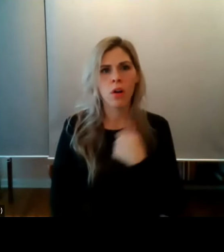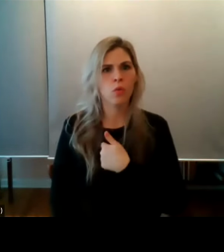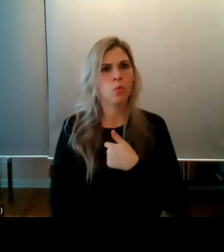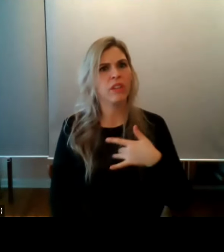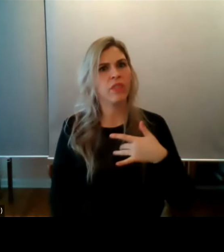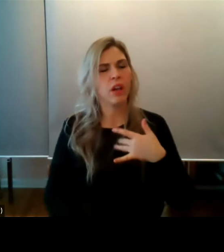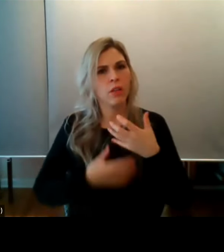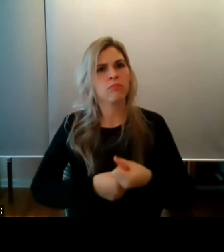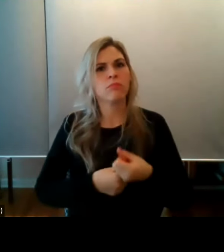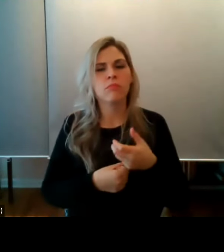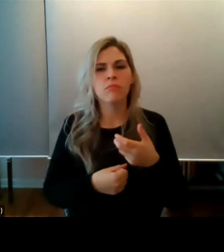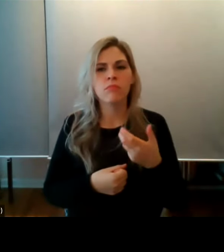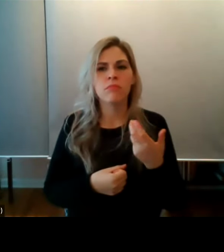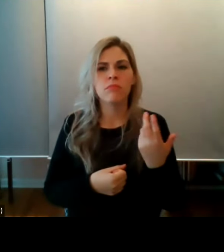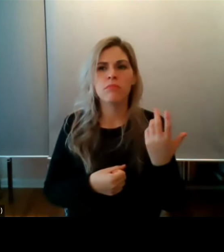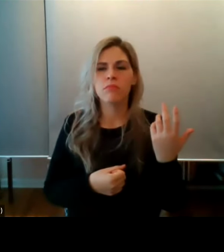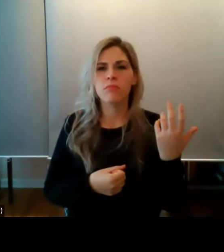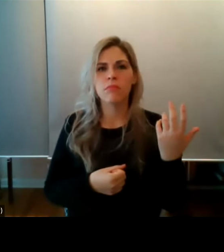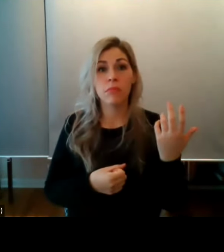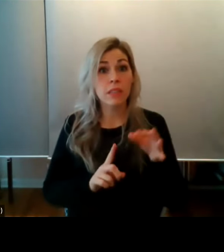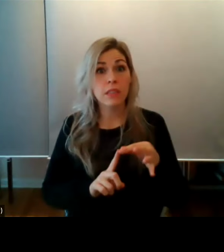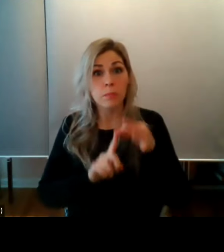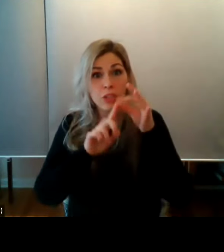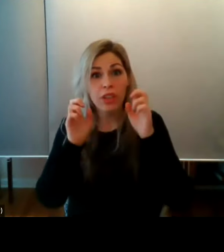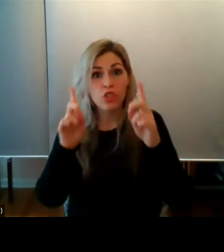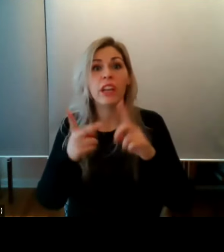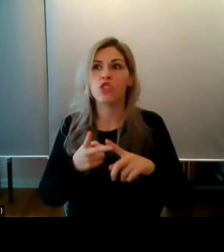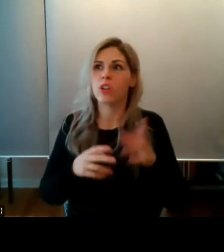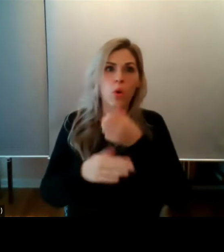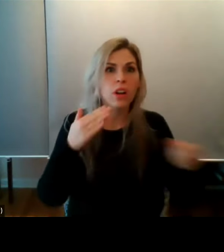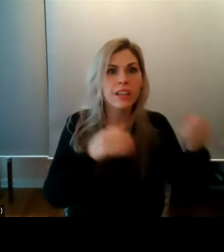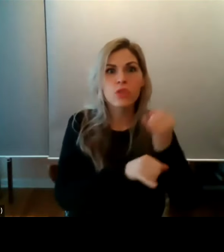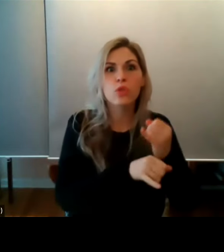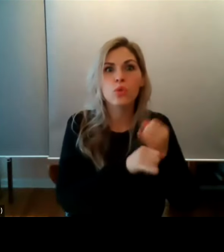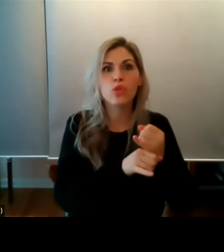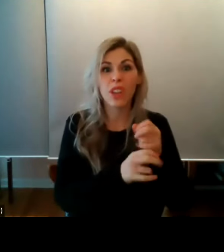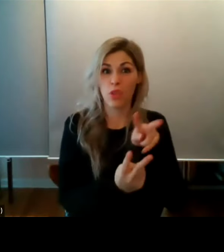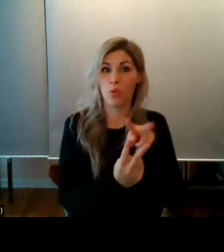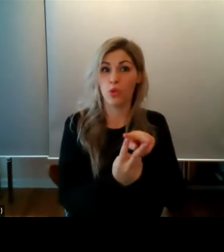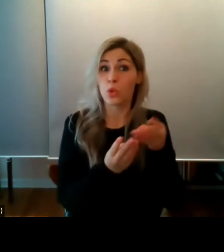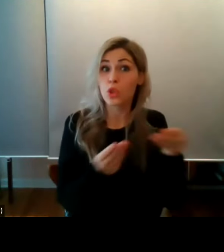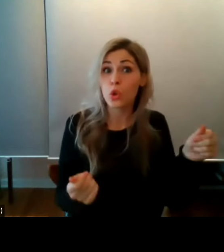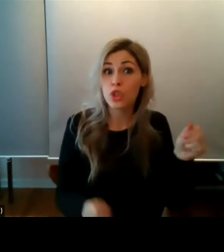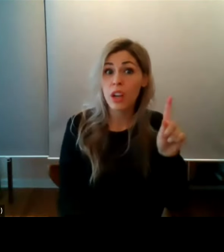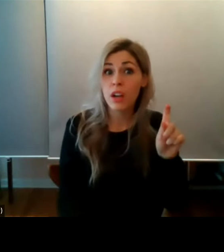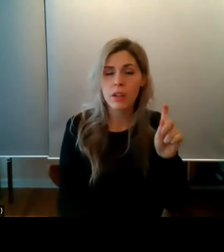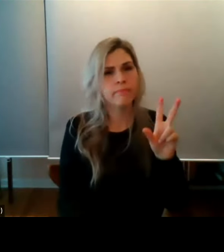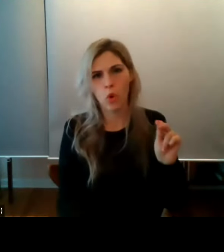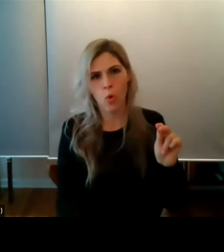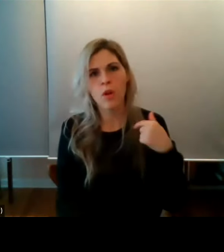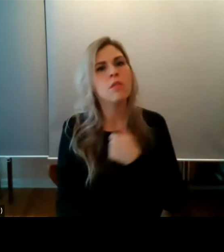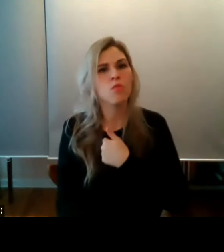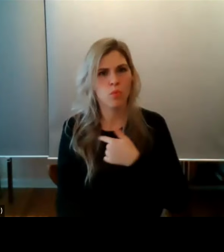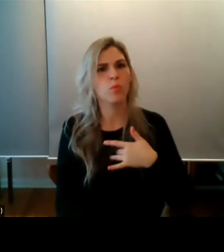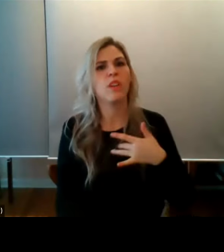of finding in special education or institutionalization as a solution, we believe that we should work